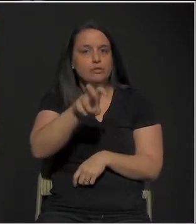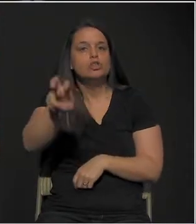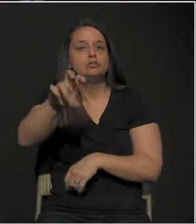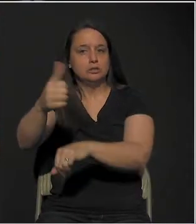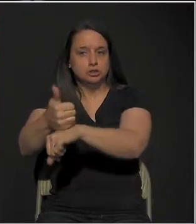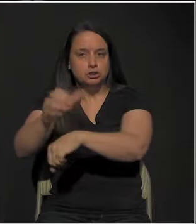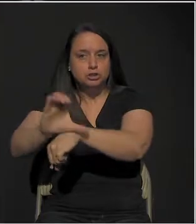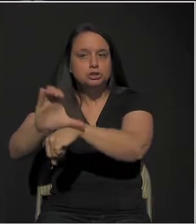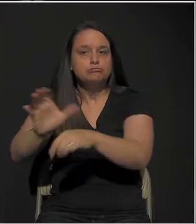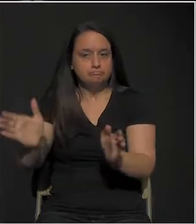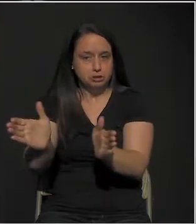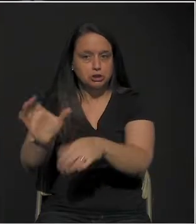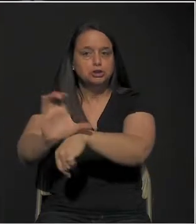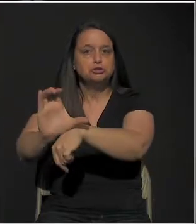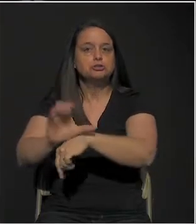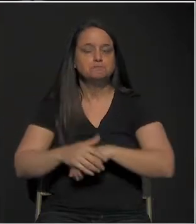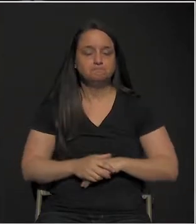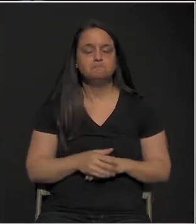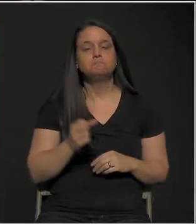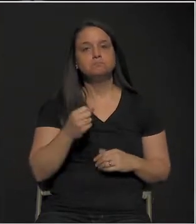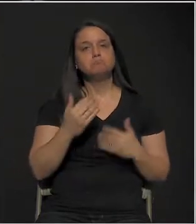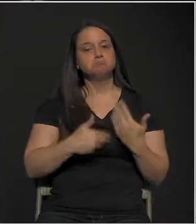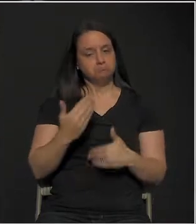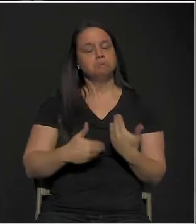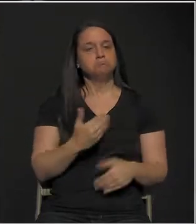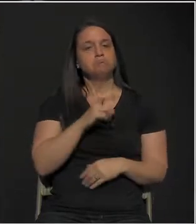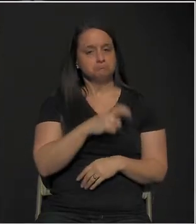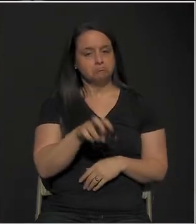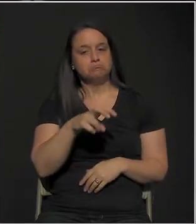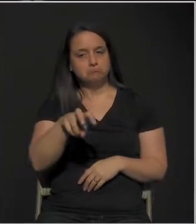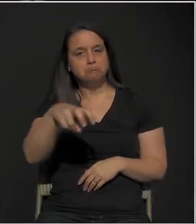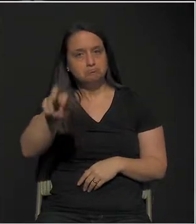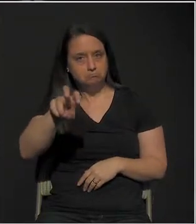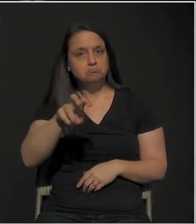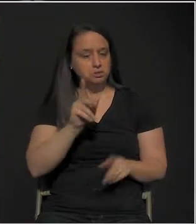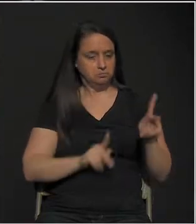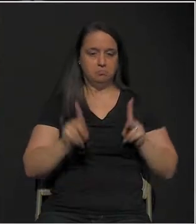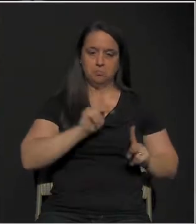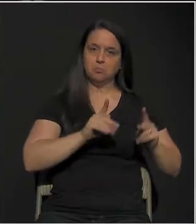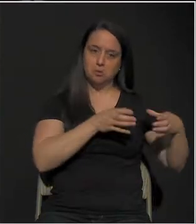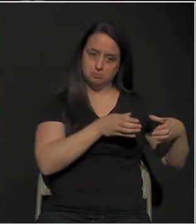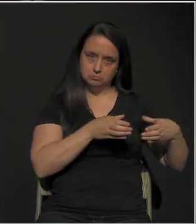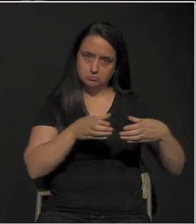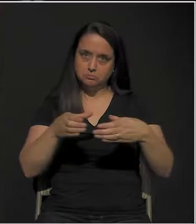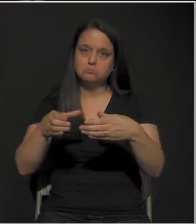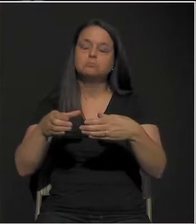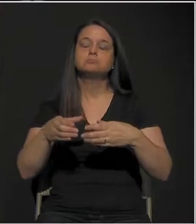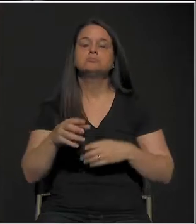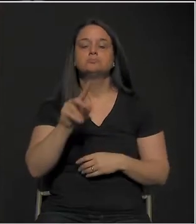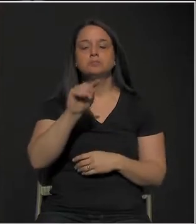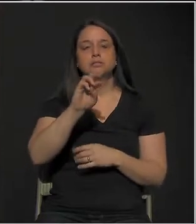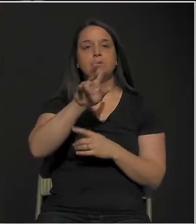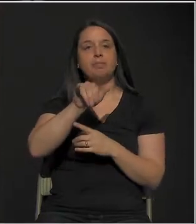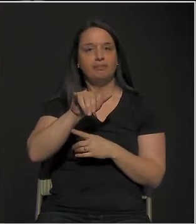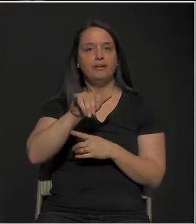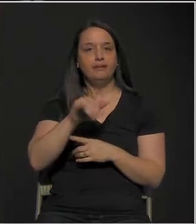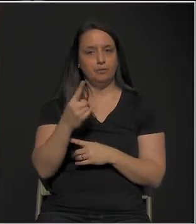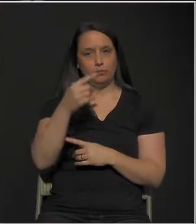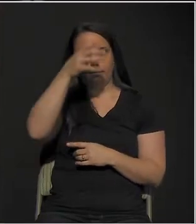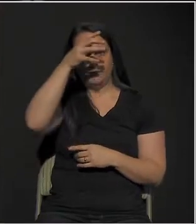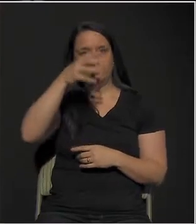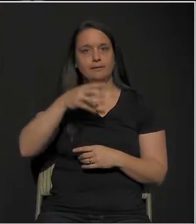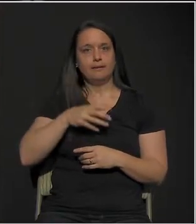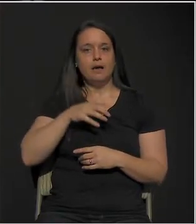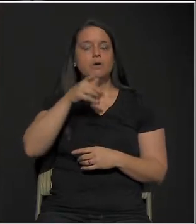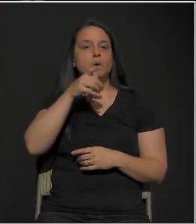and encourages churches. And along the way, he has people that travel with him. Timothy is one of these guys